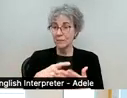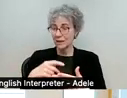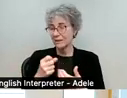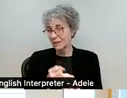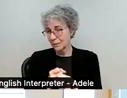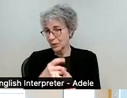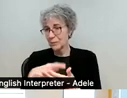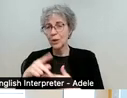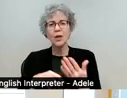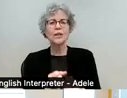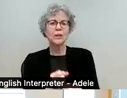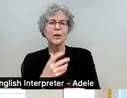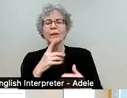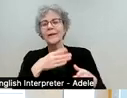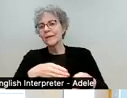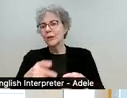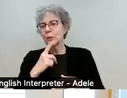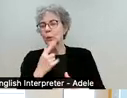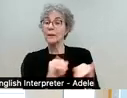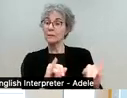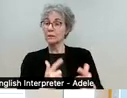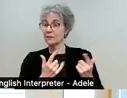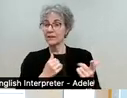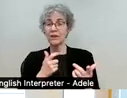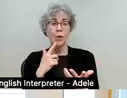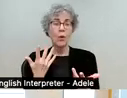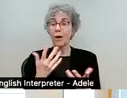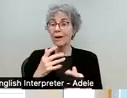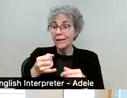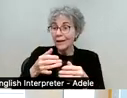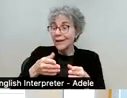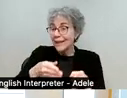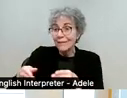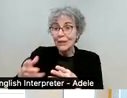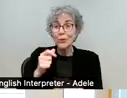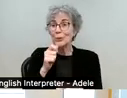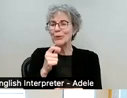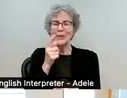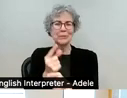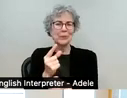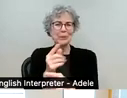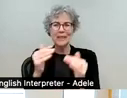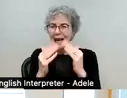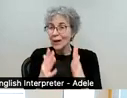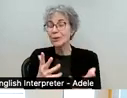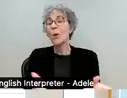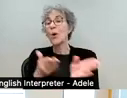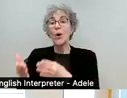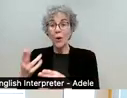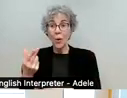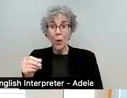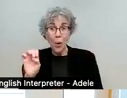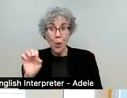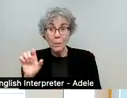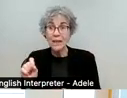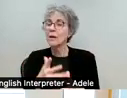supporting individuals living on their own or who may be inappropriately housed or homeless or living with families. So the need